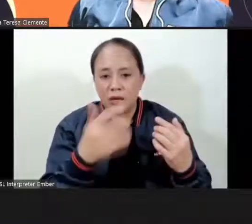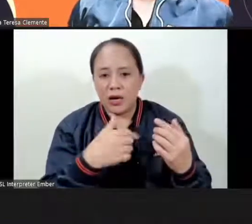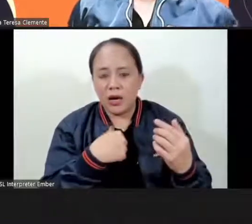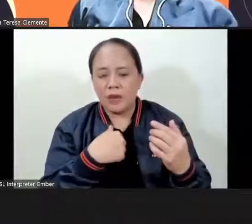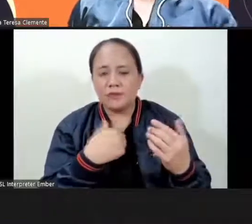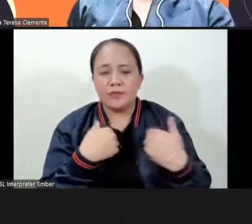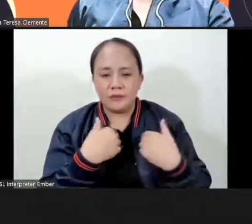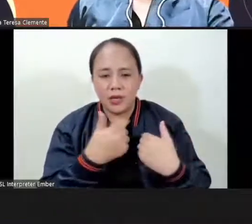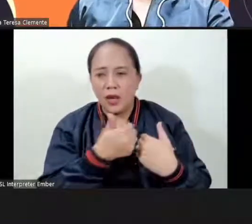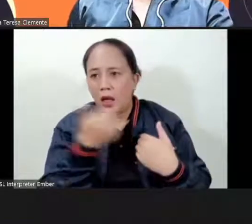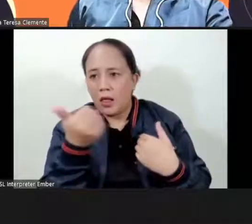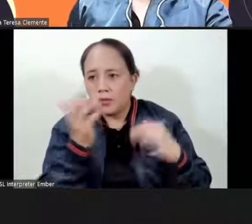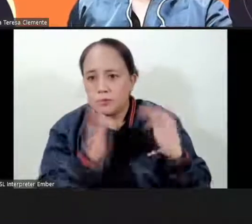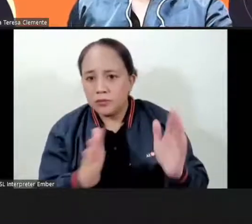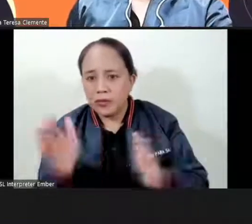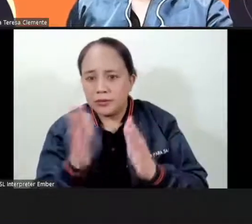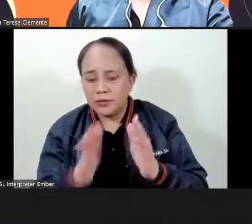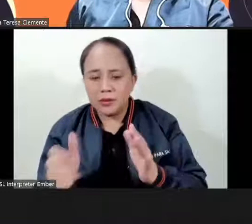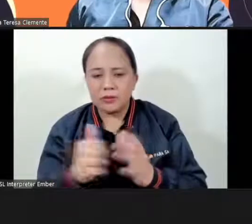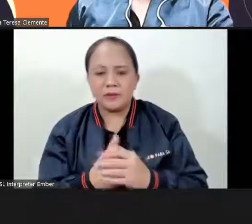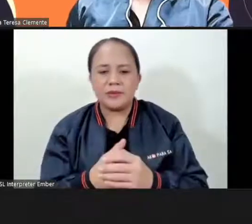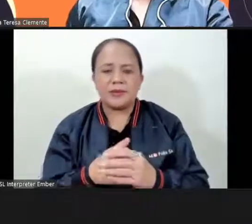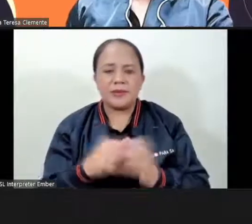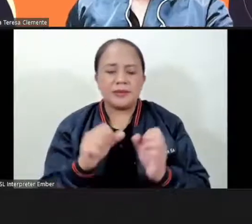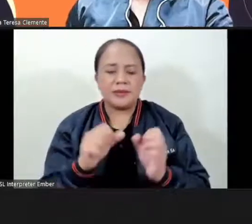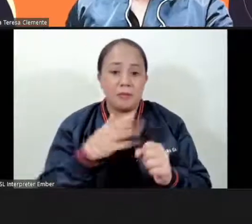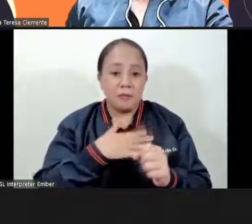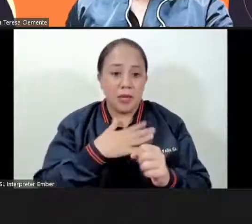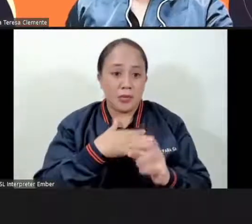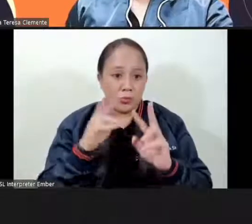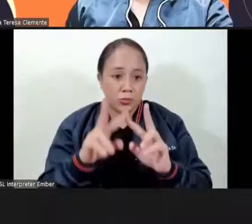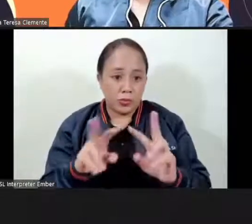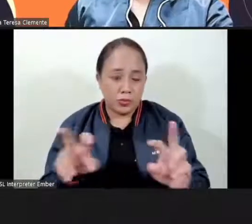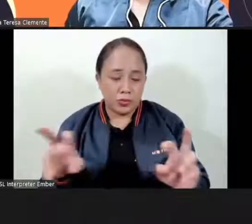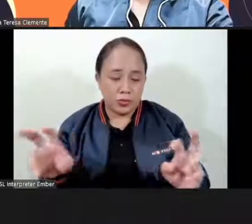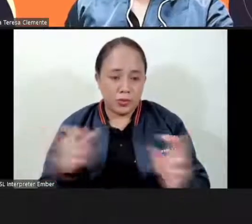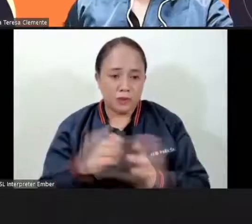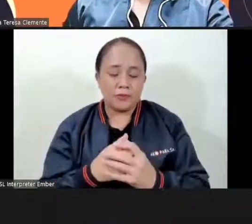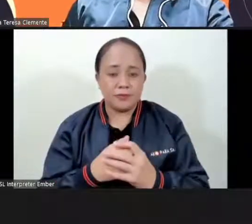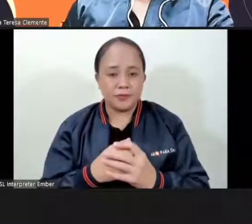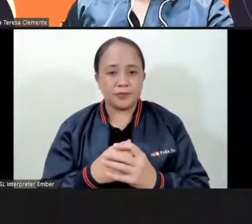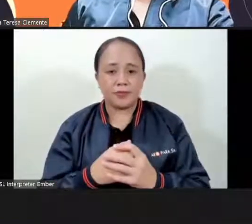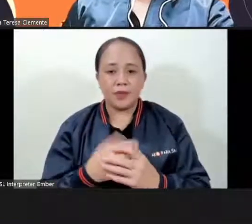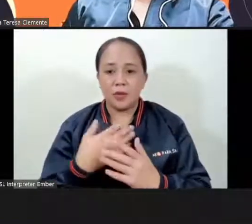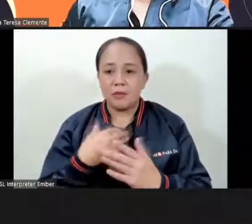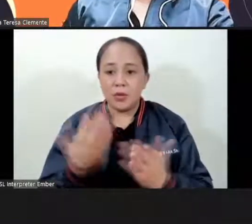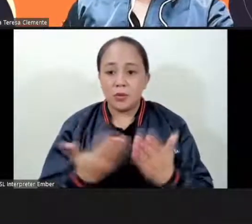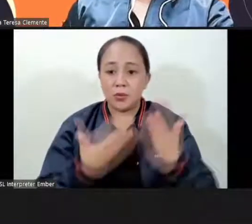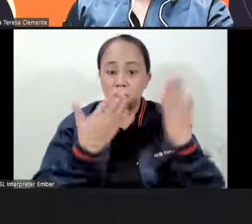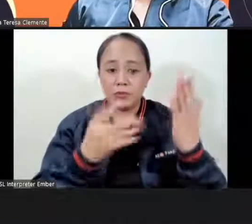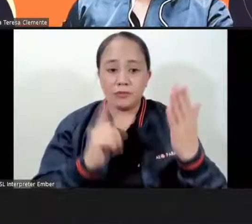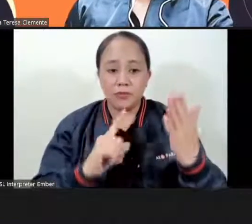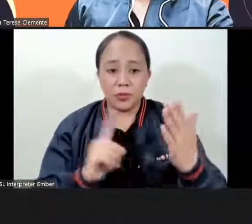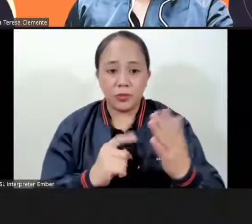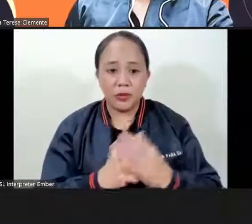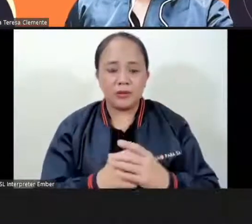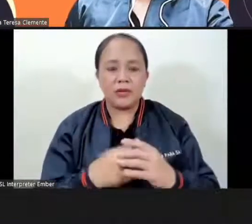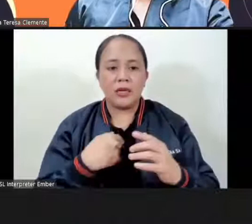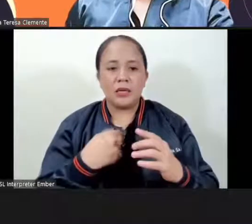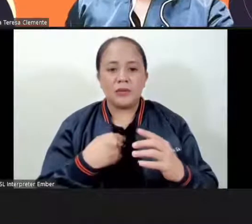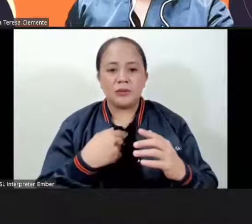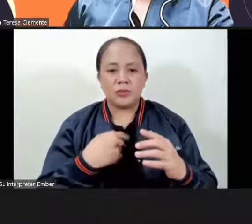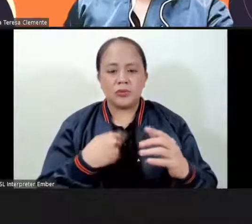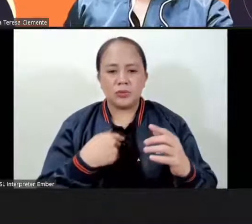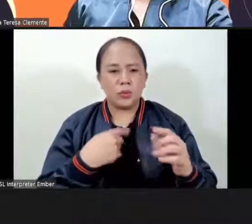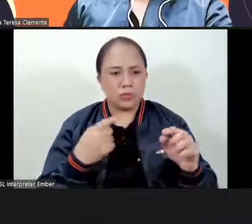magkagaroon ng planning. Although in my research, ang aking nire-recommend simultaneous planning,